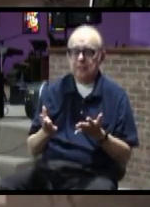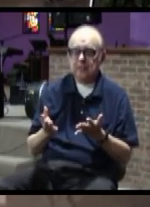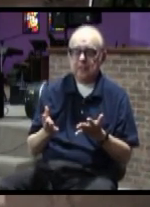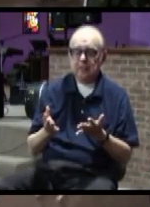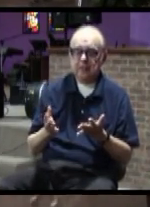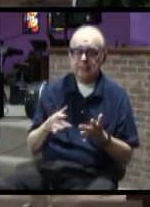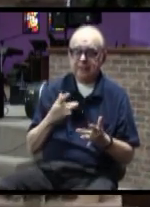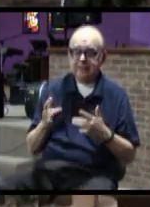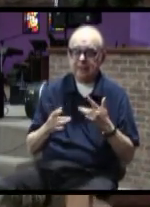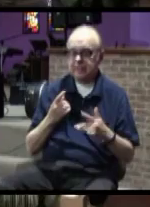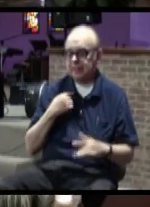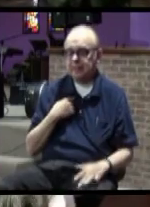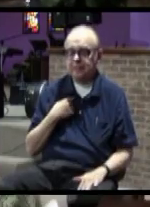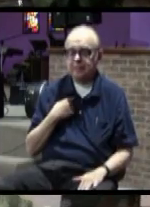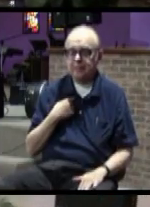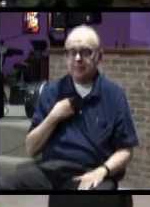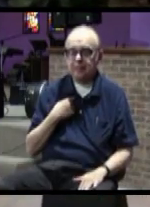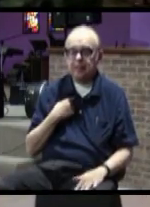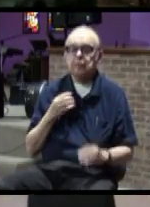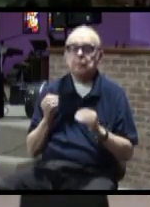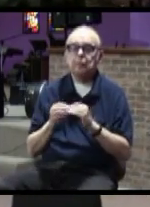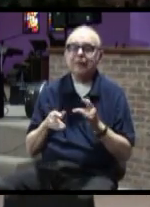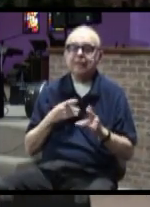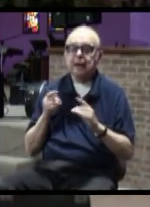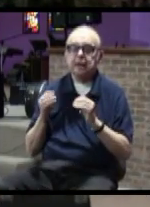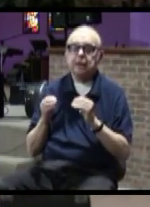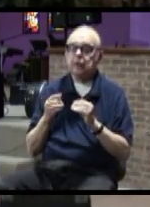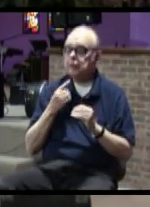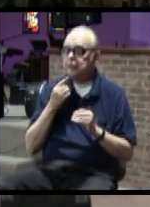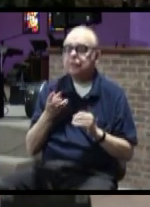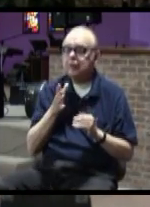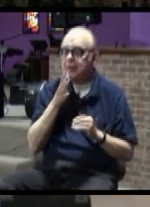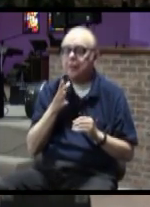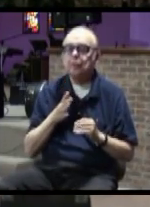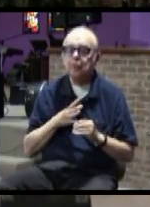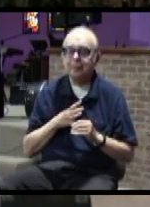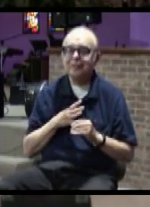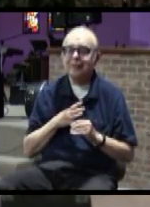of thrilled to see me, but they were more thrilled to see her.